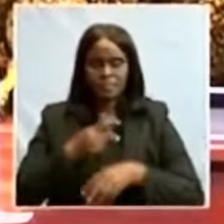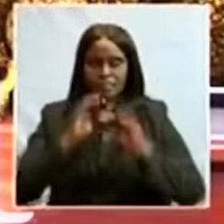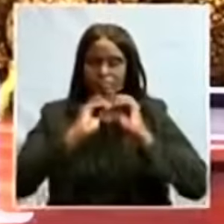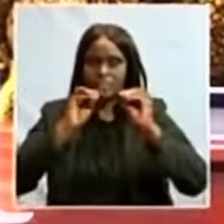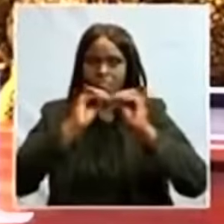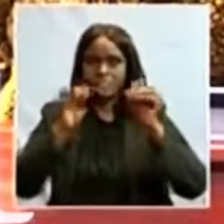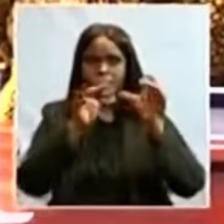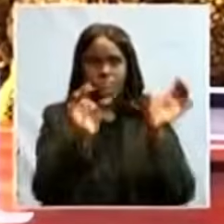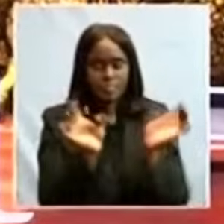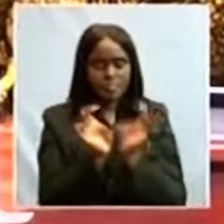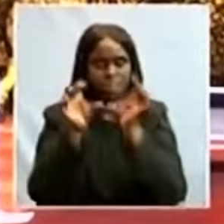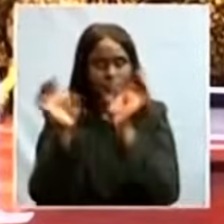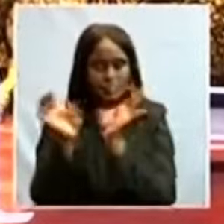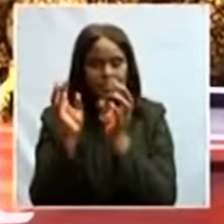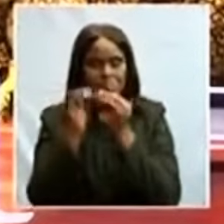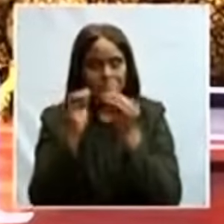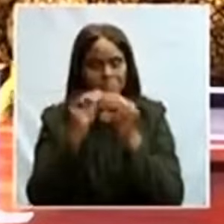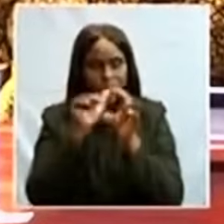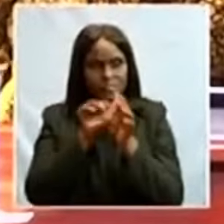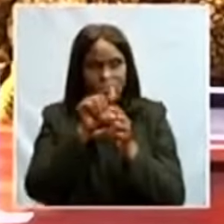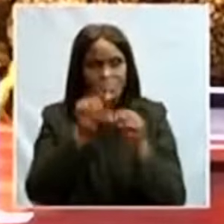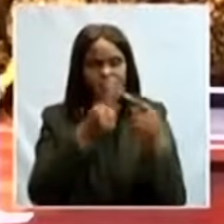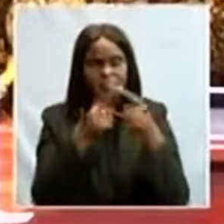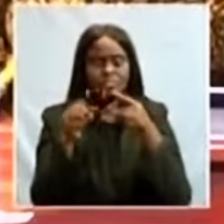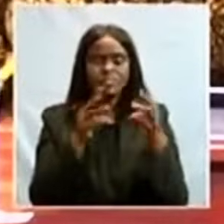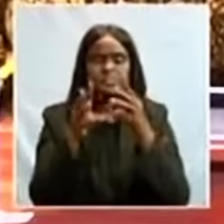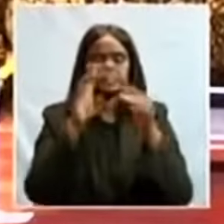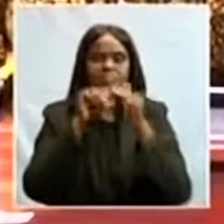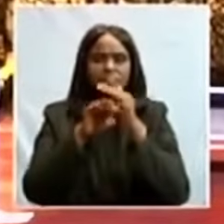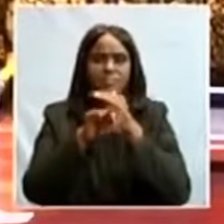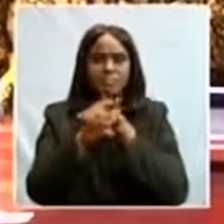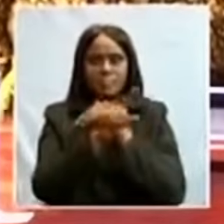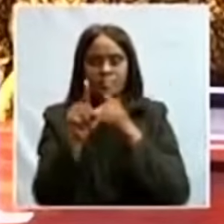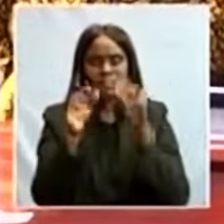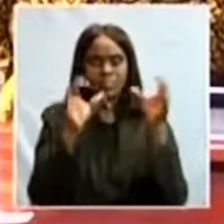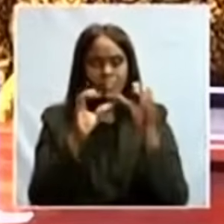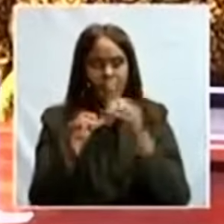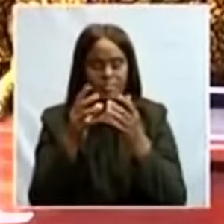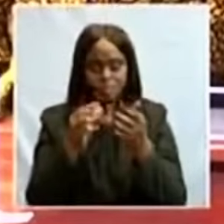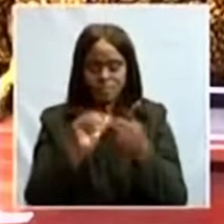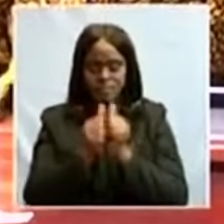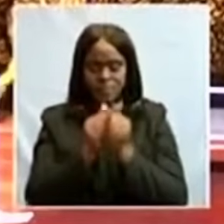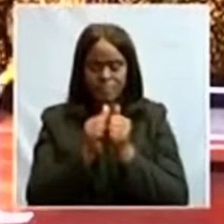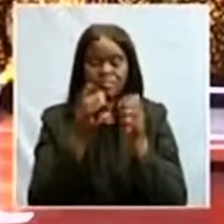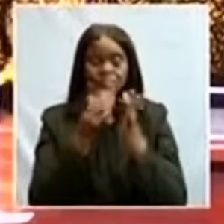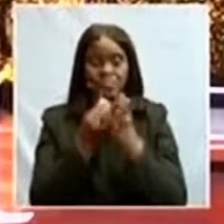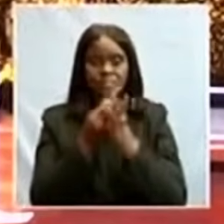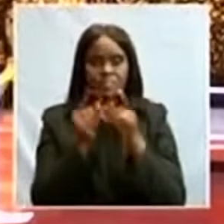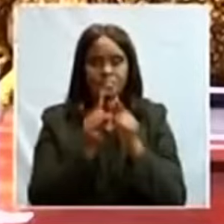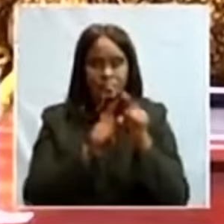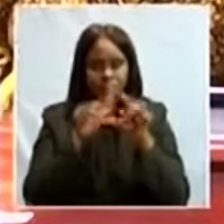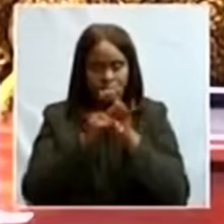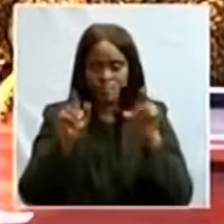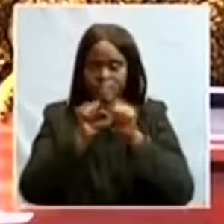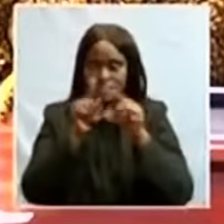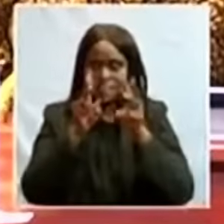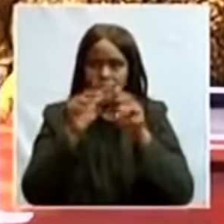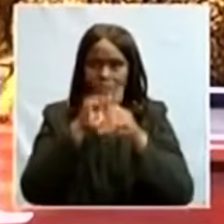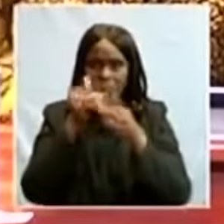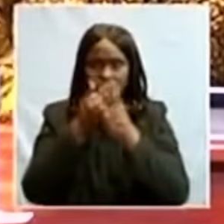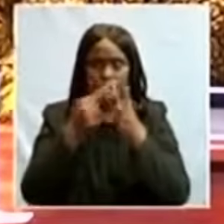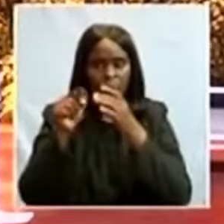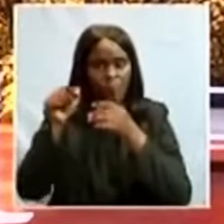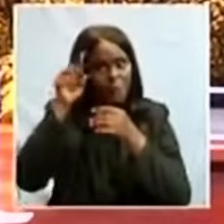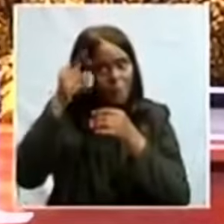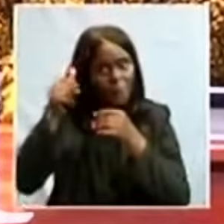our constituents on the modalities of accessing this community sport fund. And to this effect, the